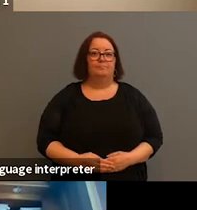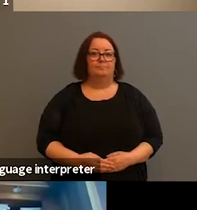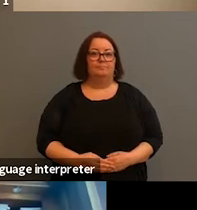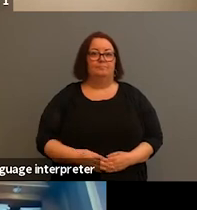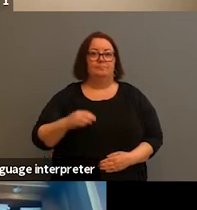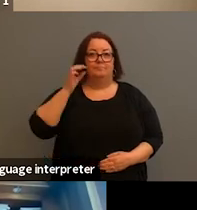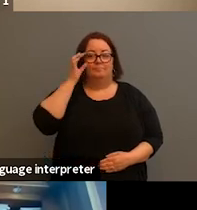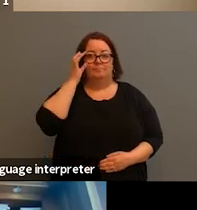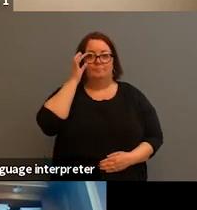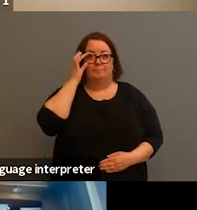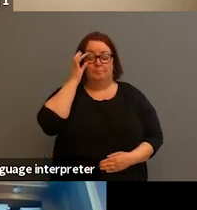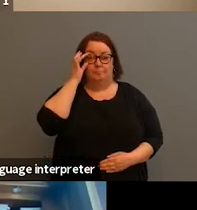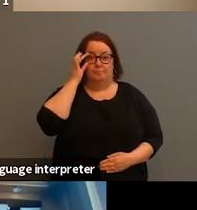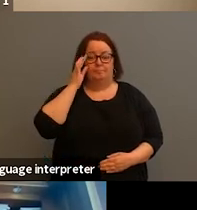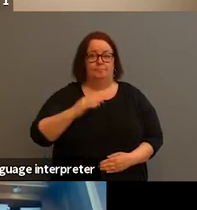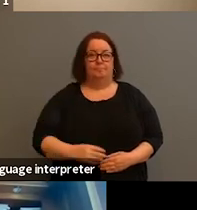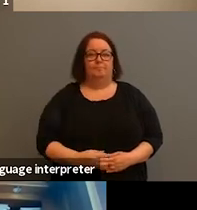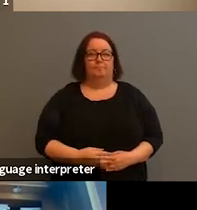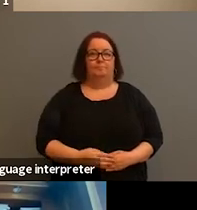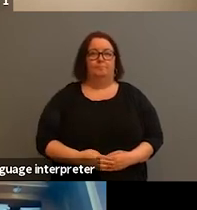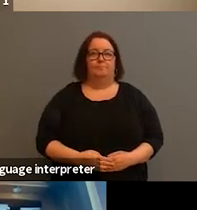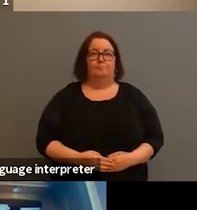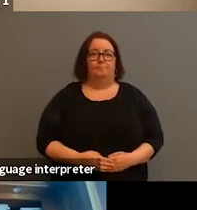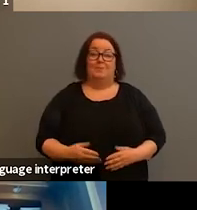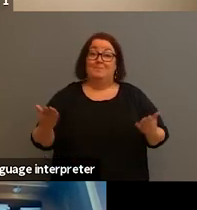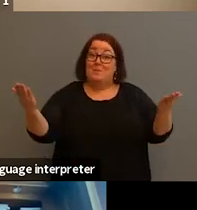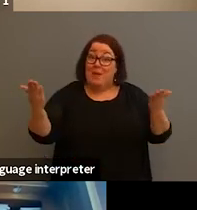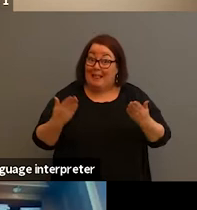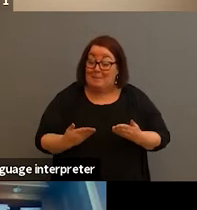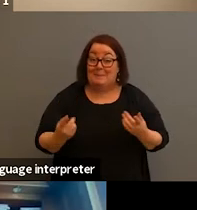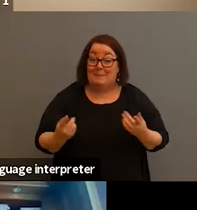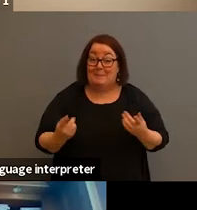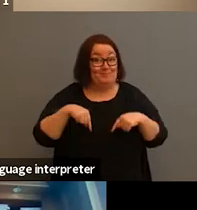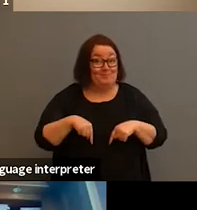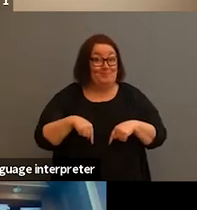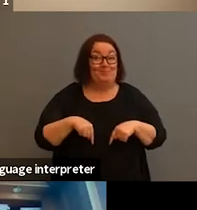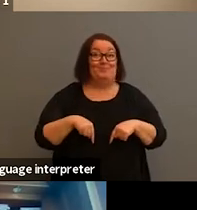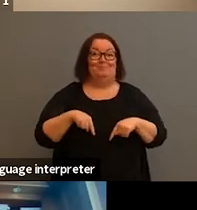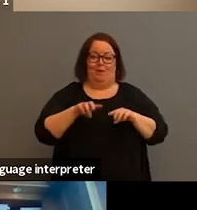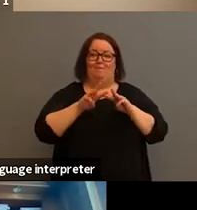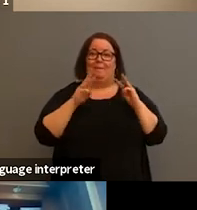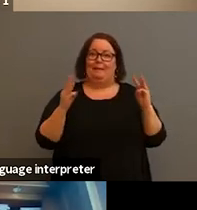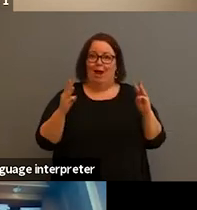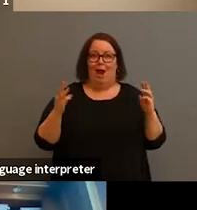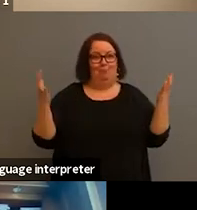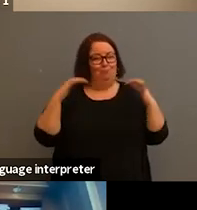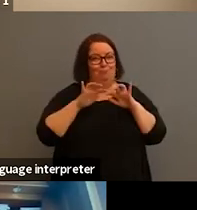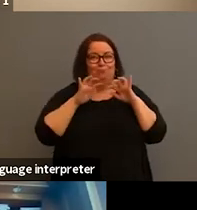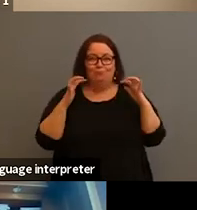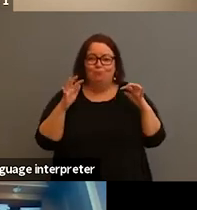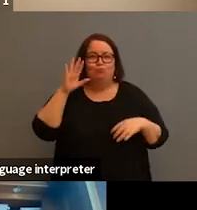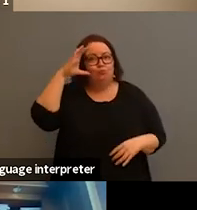Very much welcome to this side event arranged by the Agency of Participation, a Swedish governmental